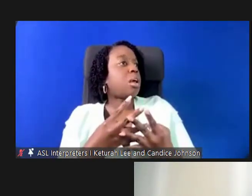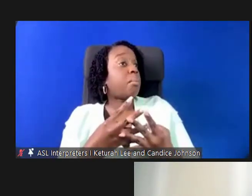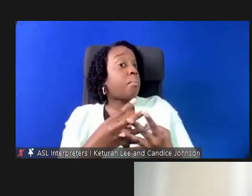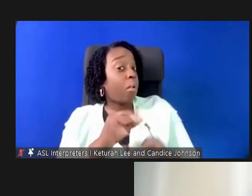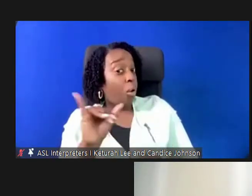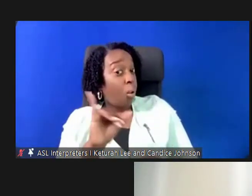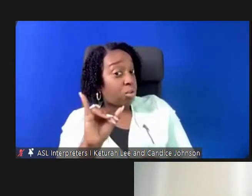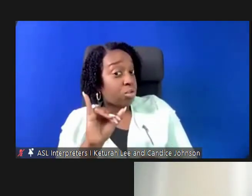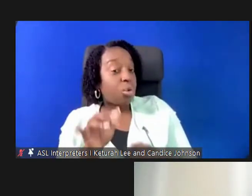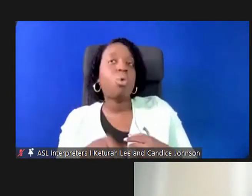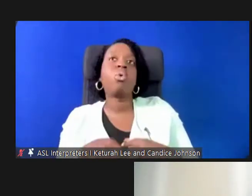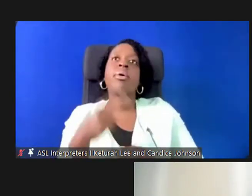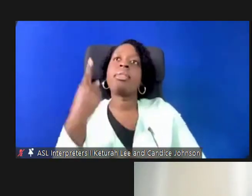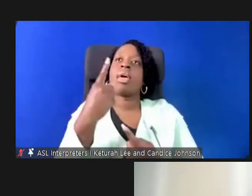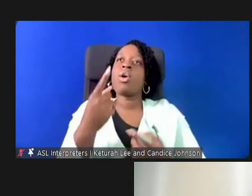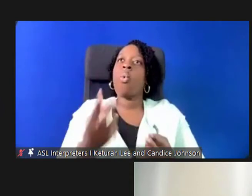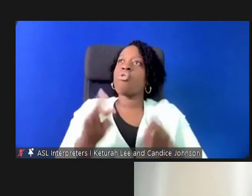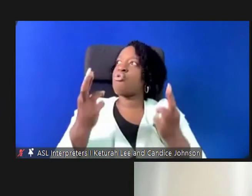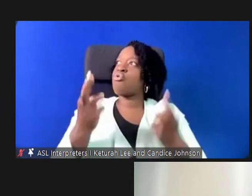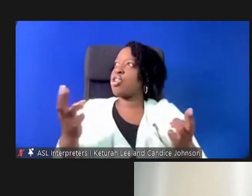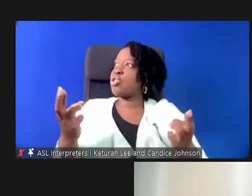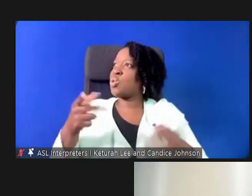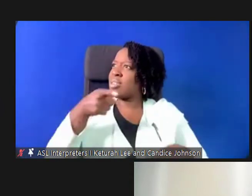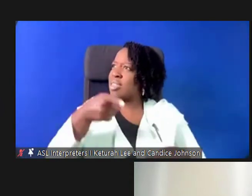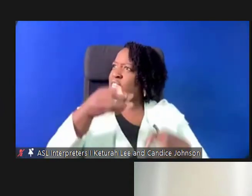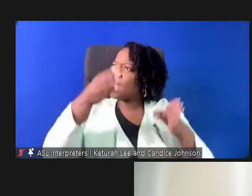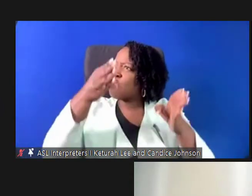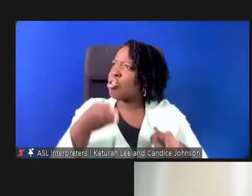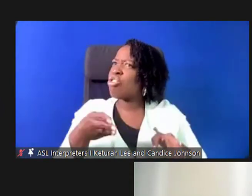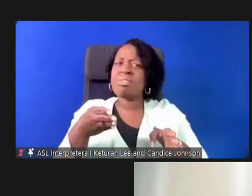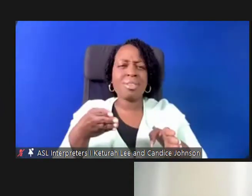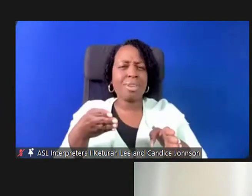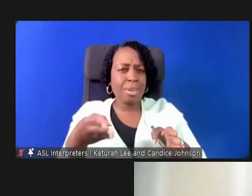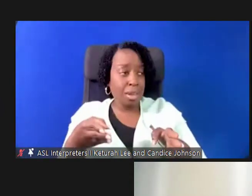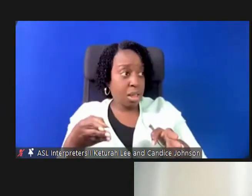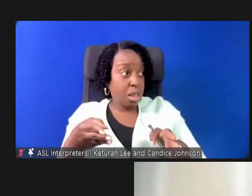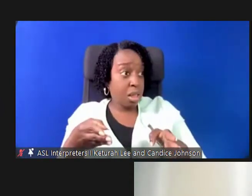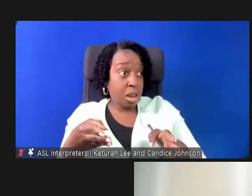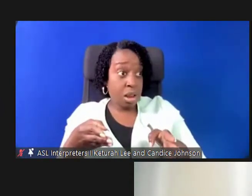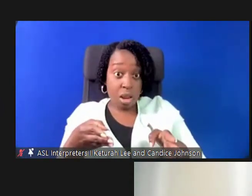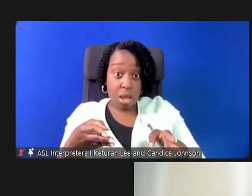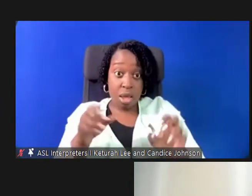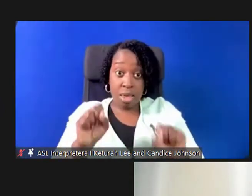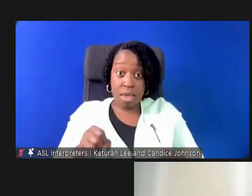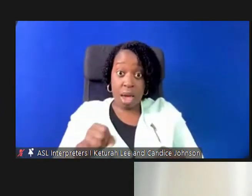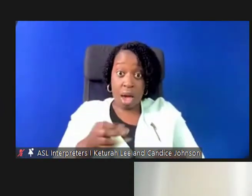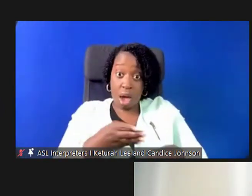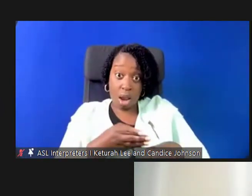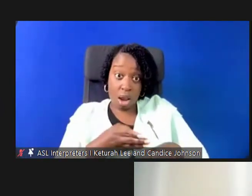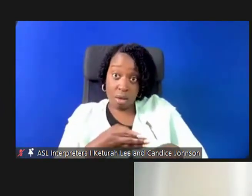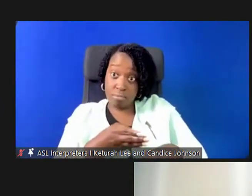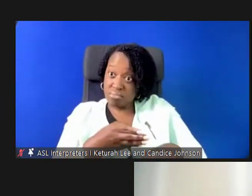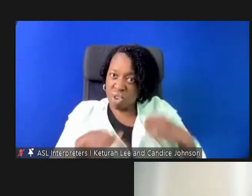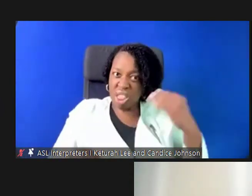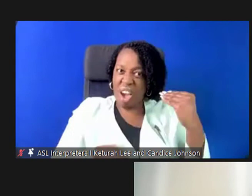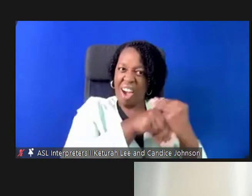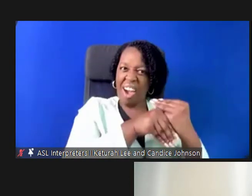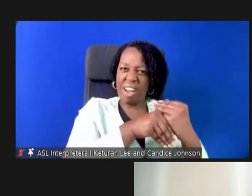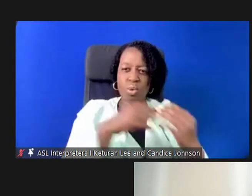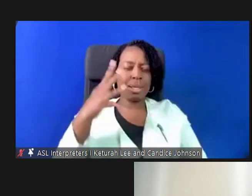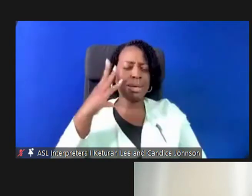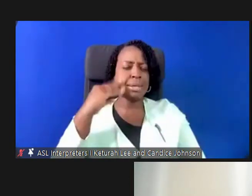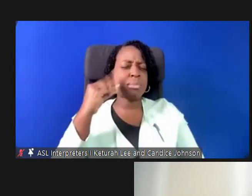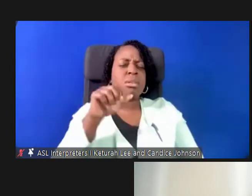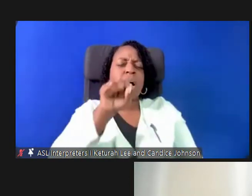about, what are the resources that this person brings to the experience? And so I love